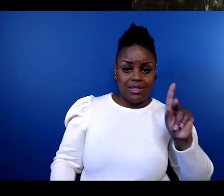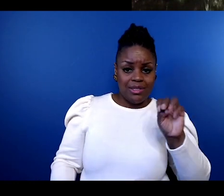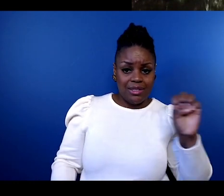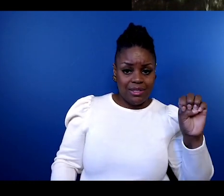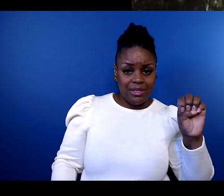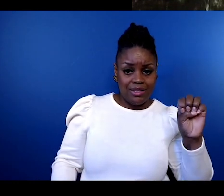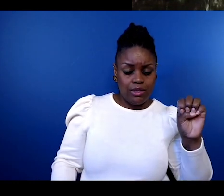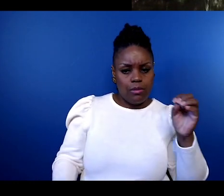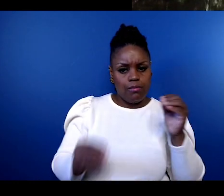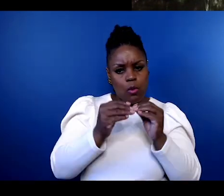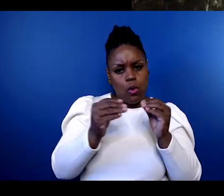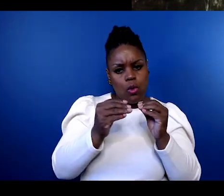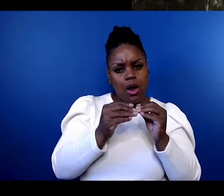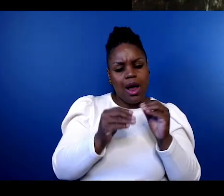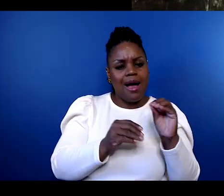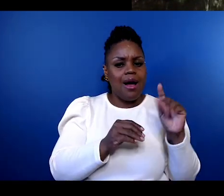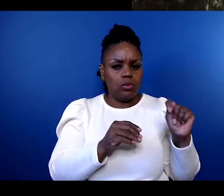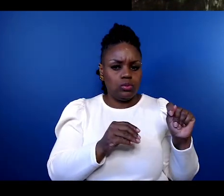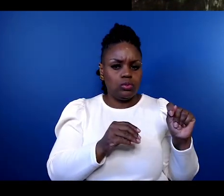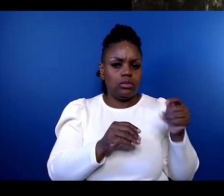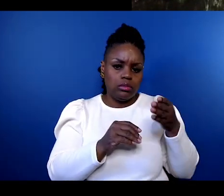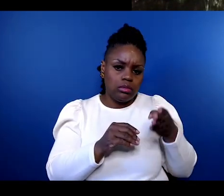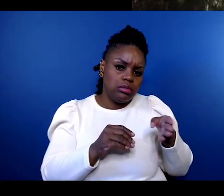And slowly release the hands down.